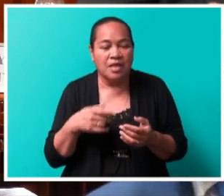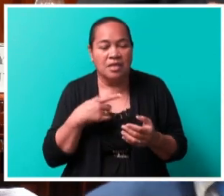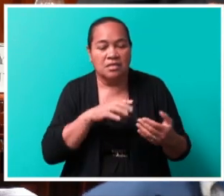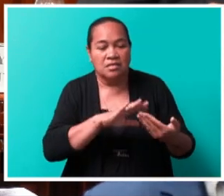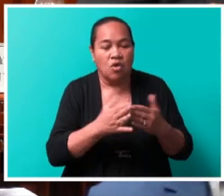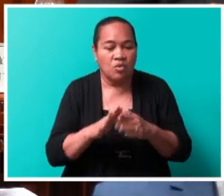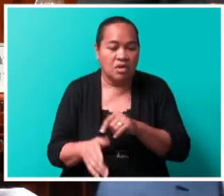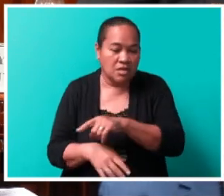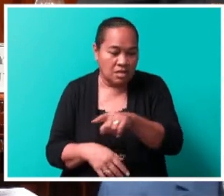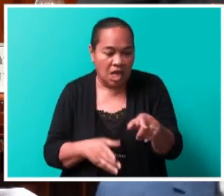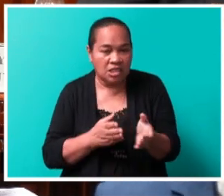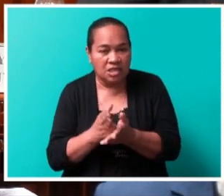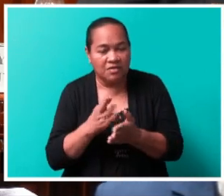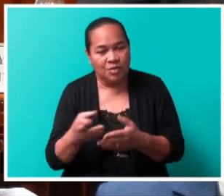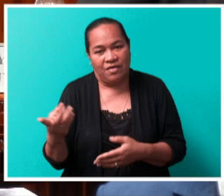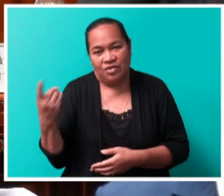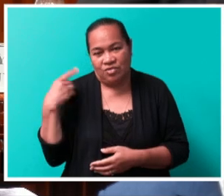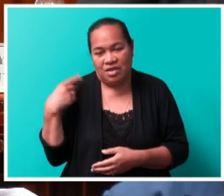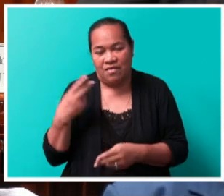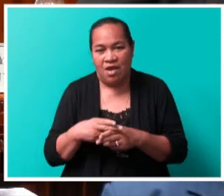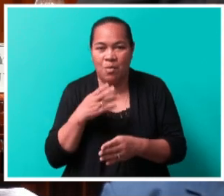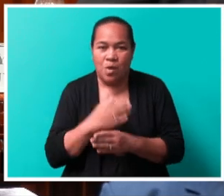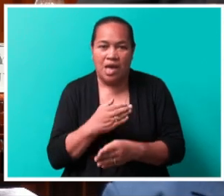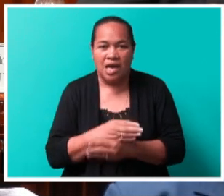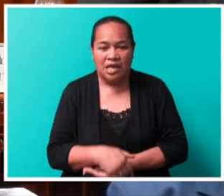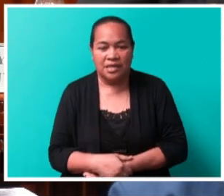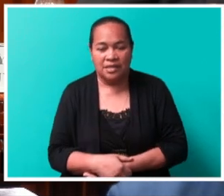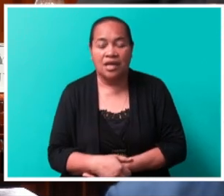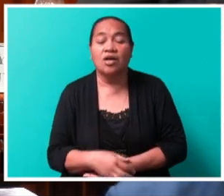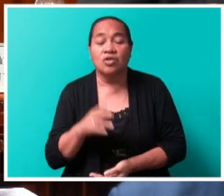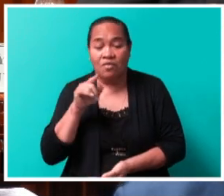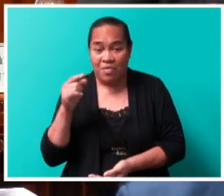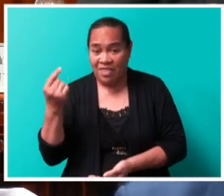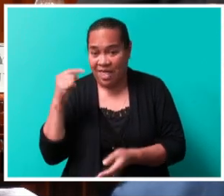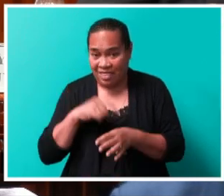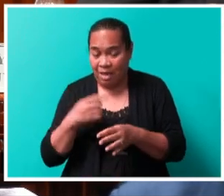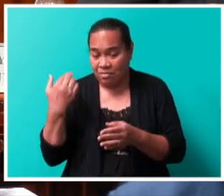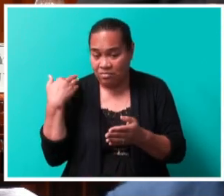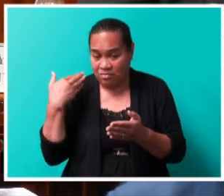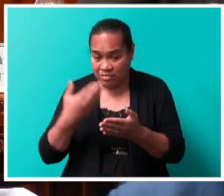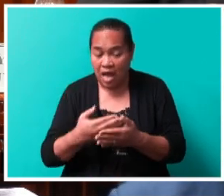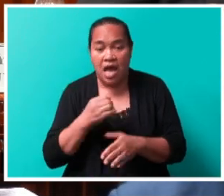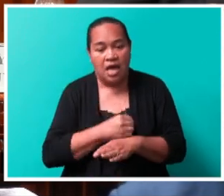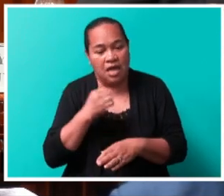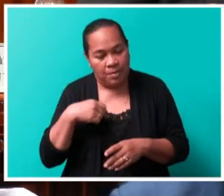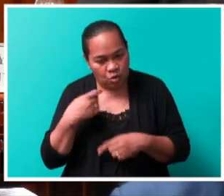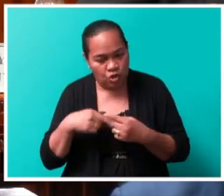community service obligation framework. Since then, government has continuously